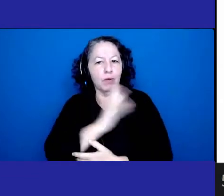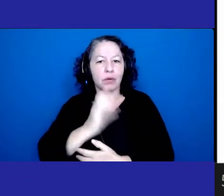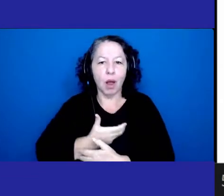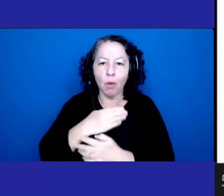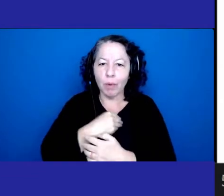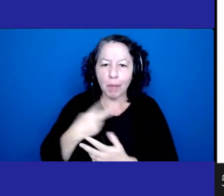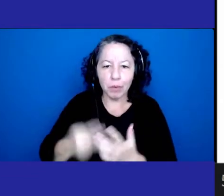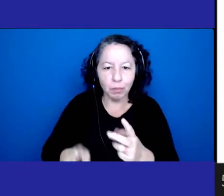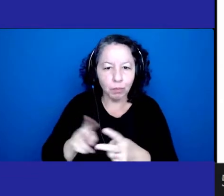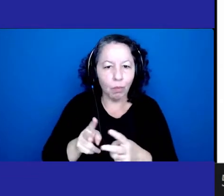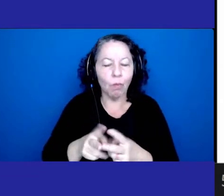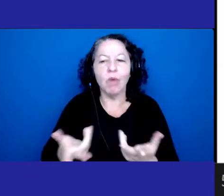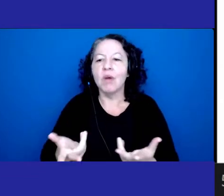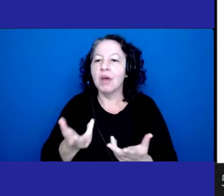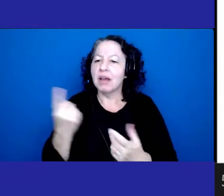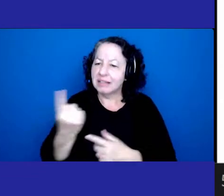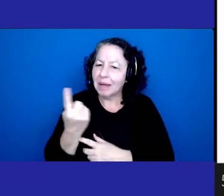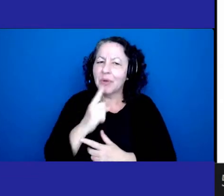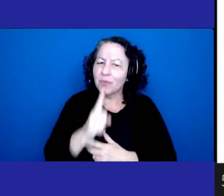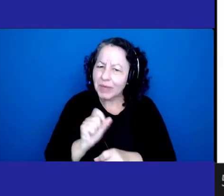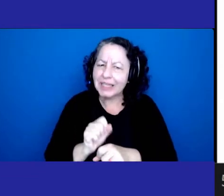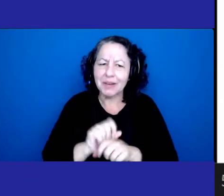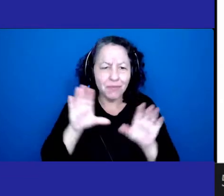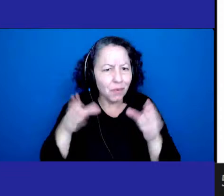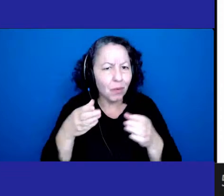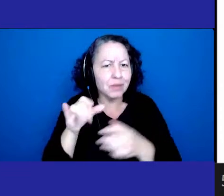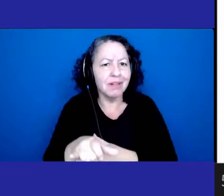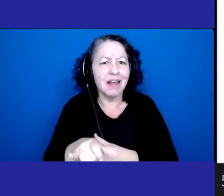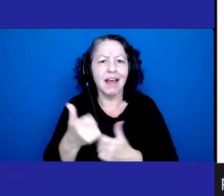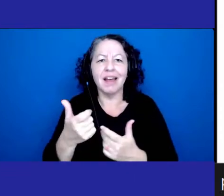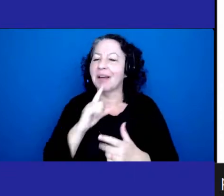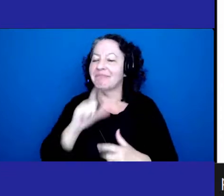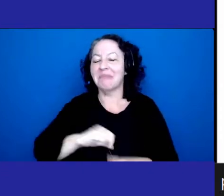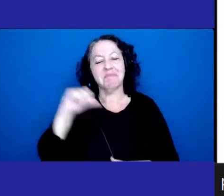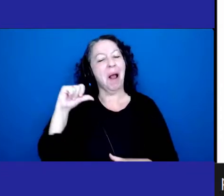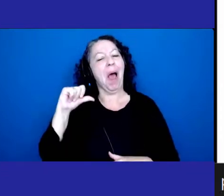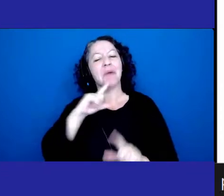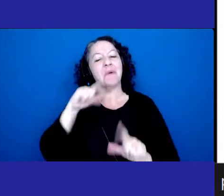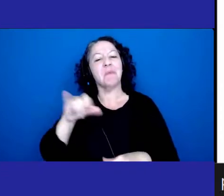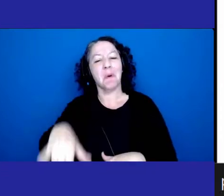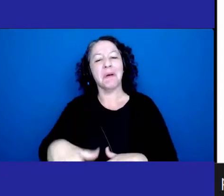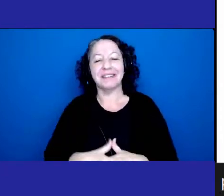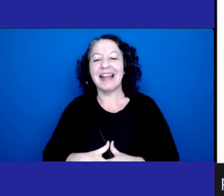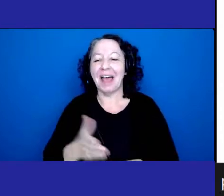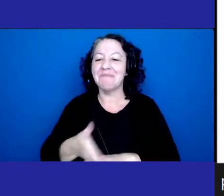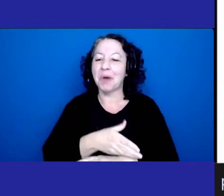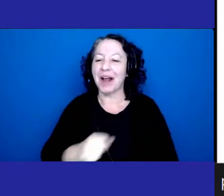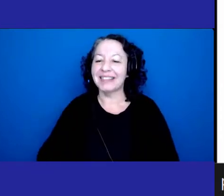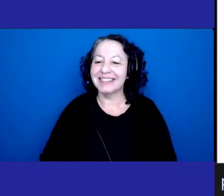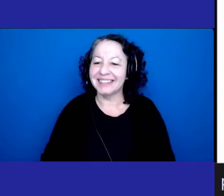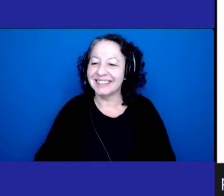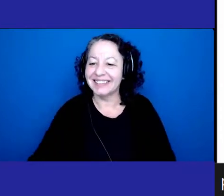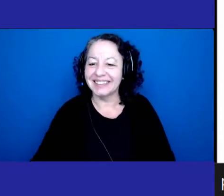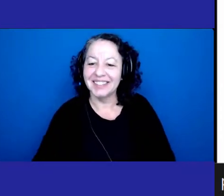this is something that we really, really have been focusing on, and I'm very proud to report on this progress. Thank you.